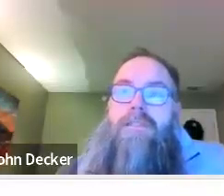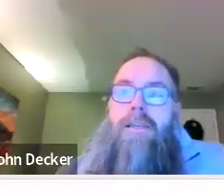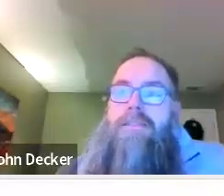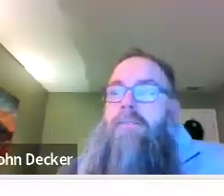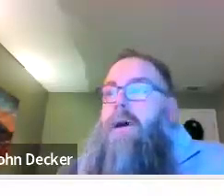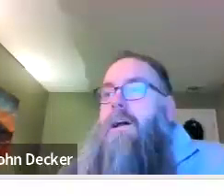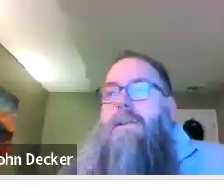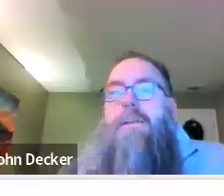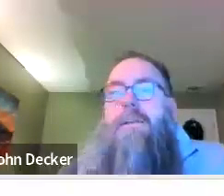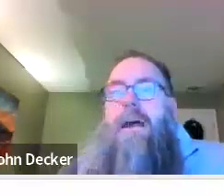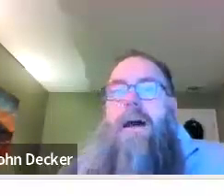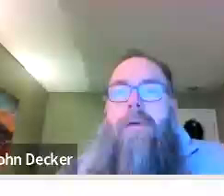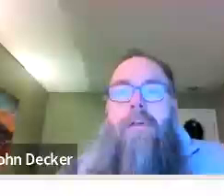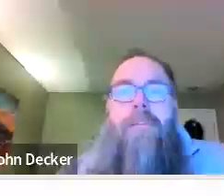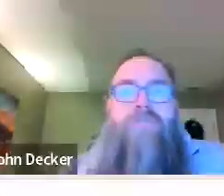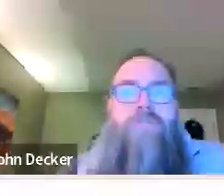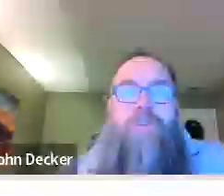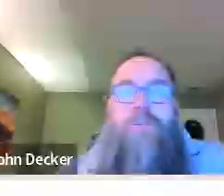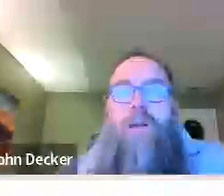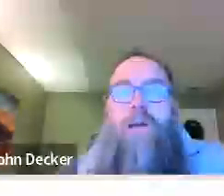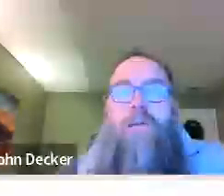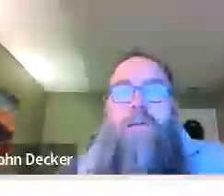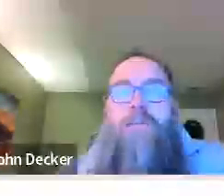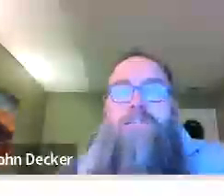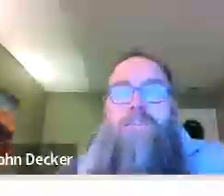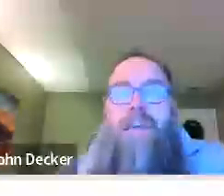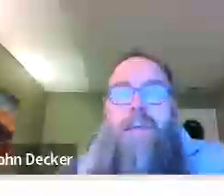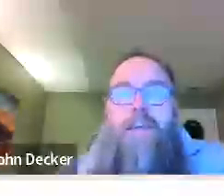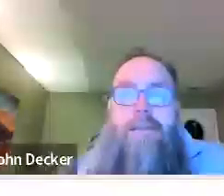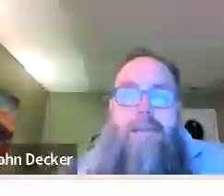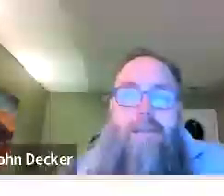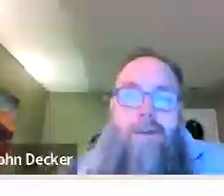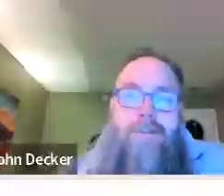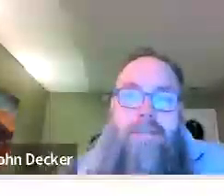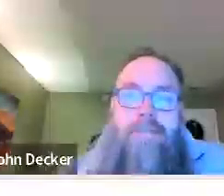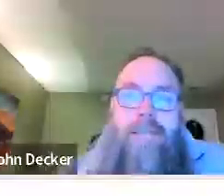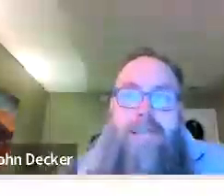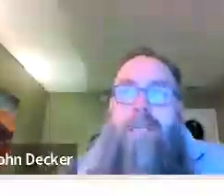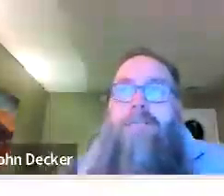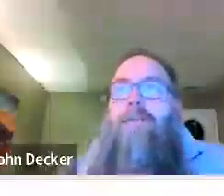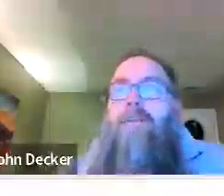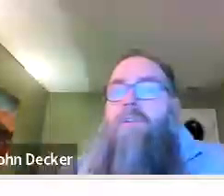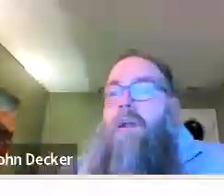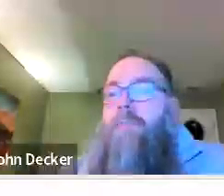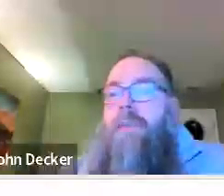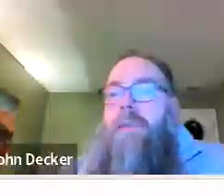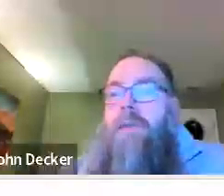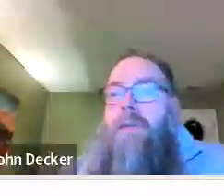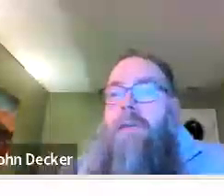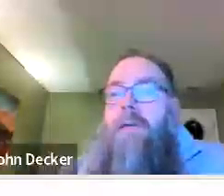quality incentive statewide. And then there's also a plug to attend the March 17th